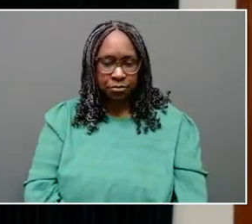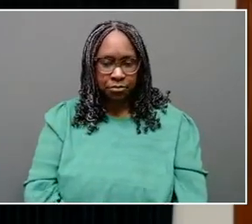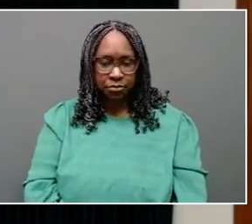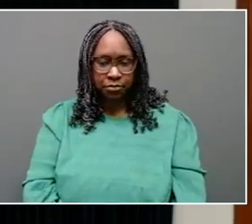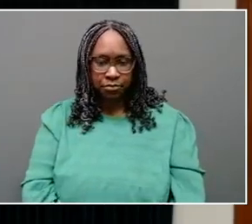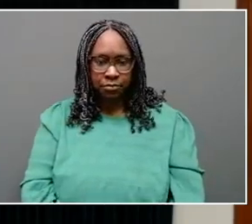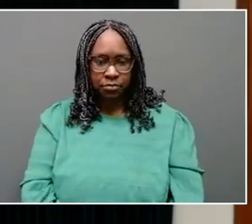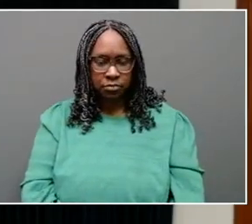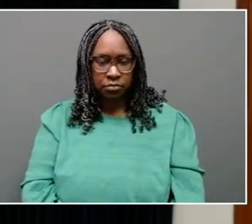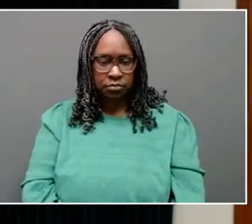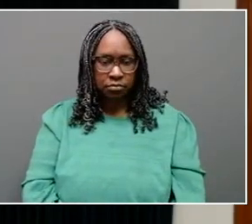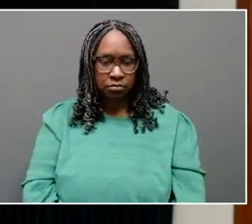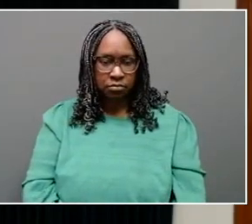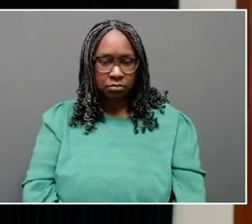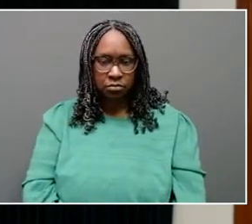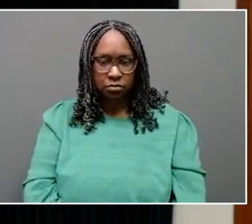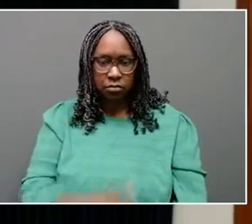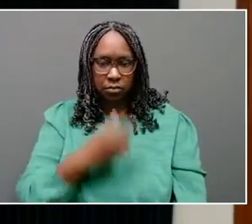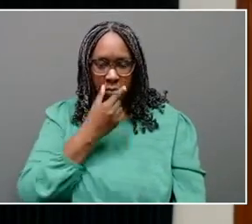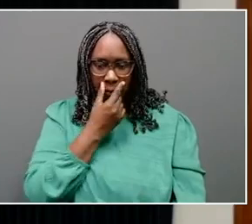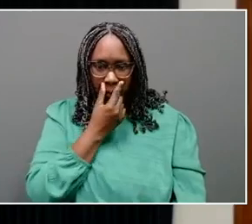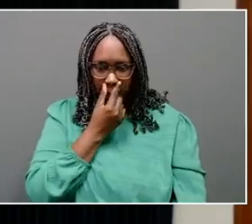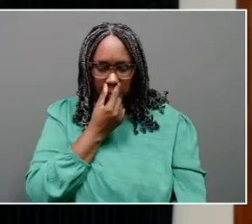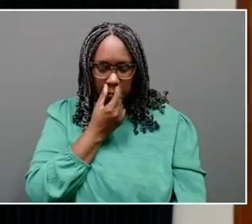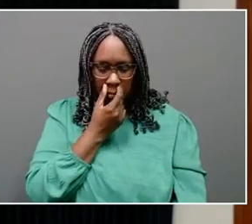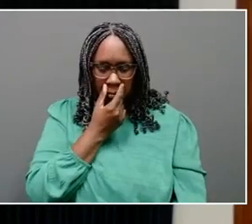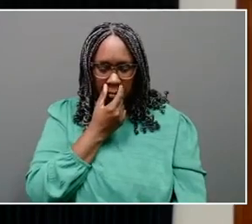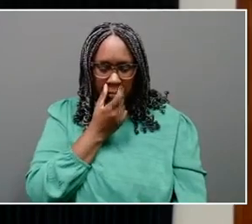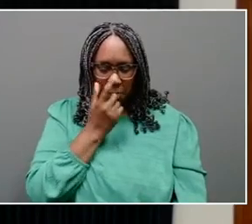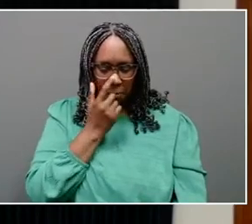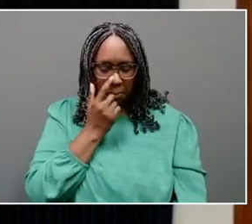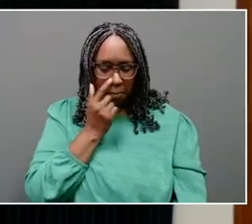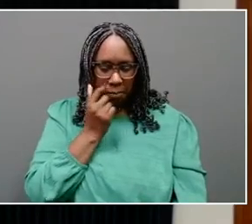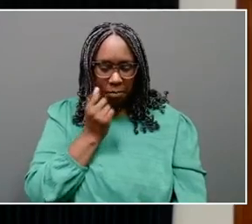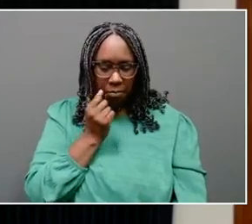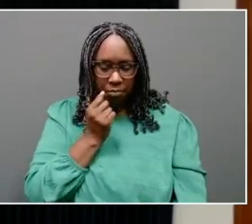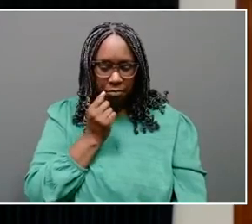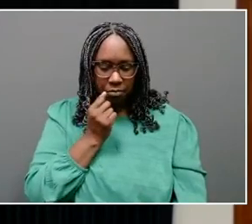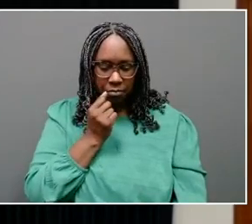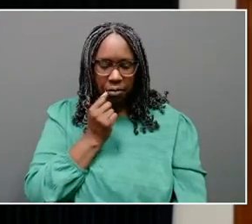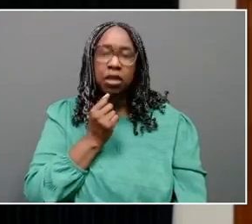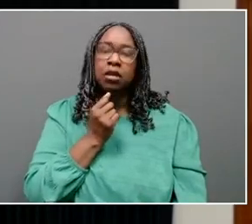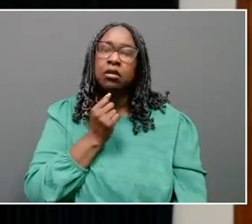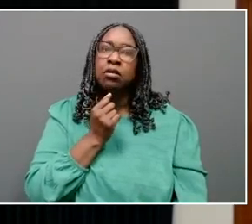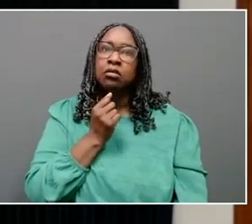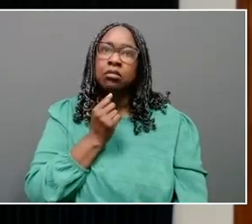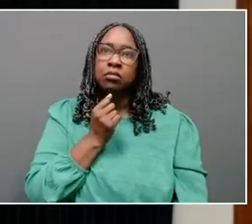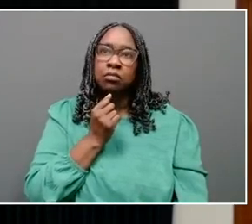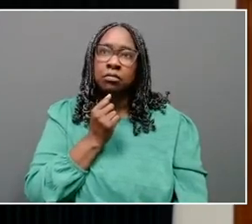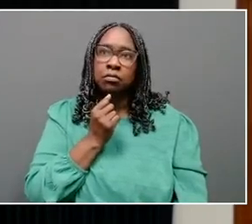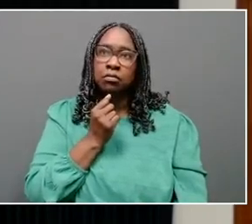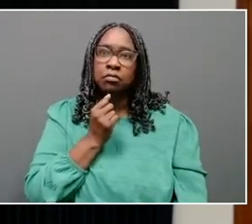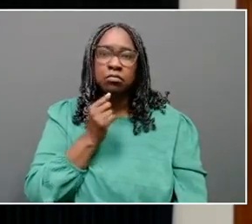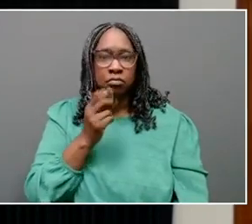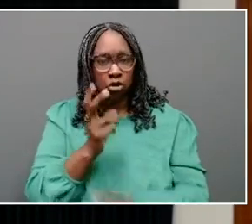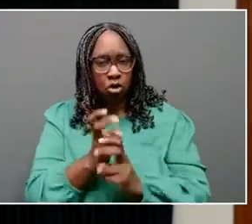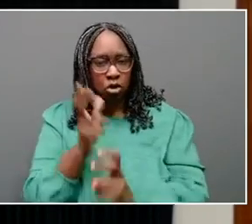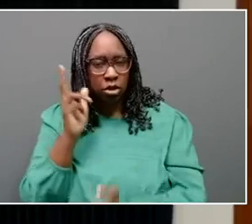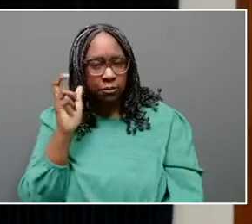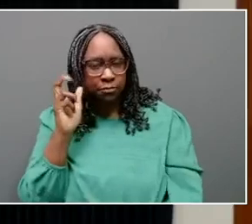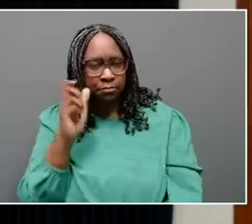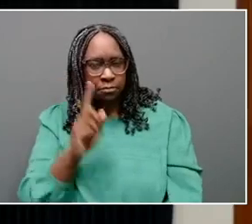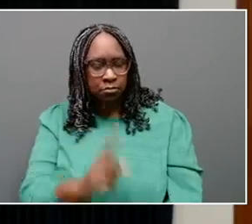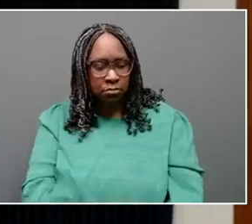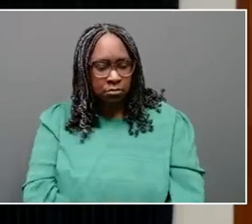Speaking of bills that just became law today, the one on sports wagering. And I guess